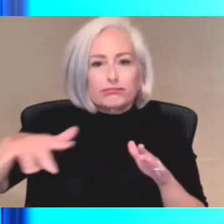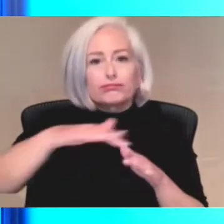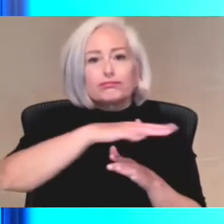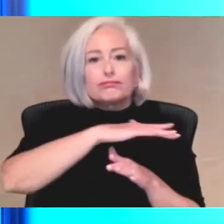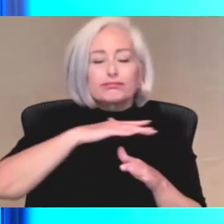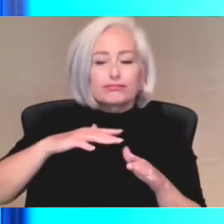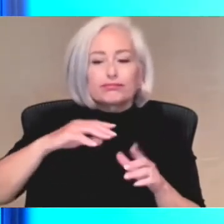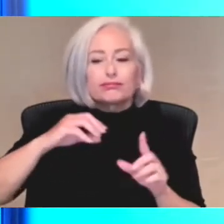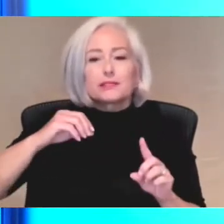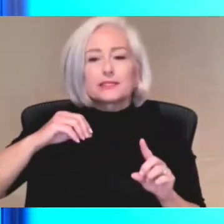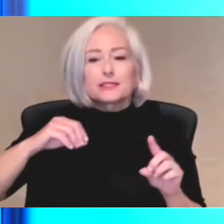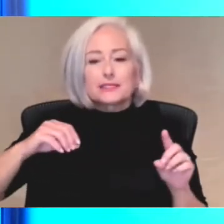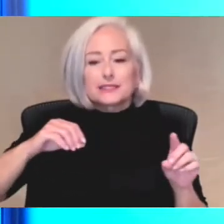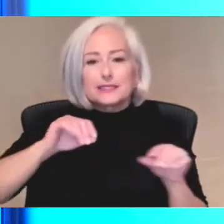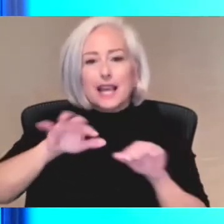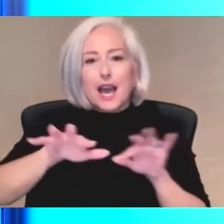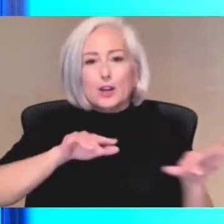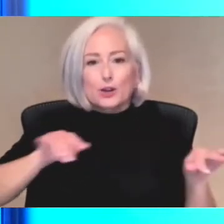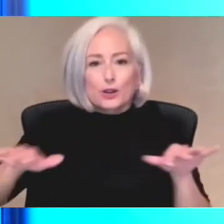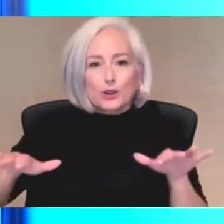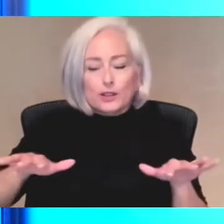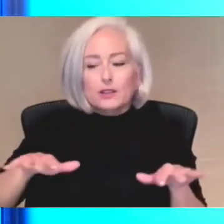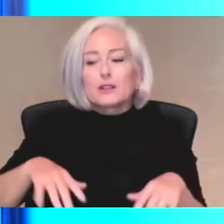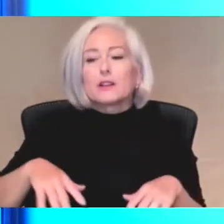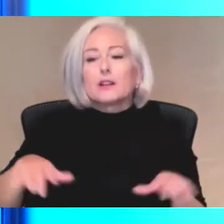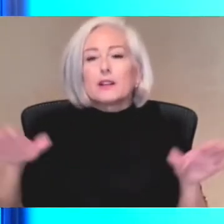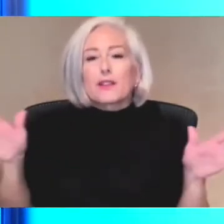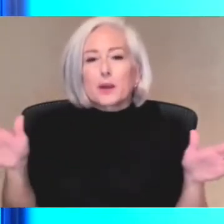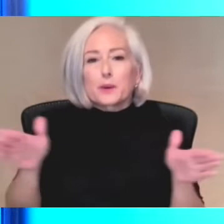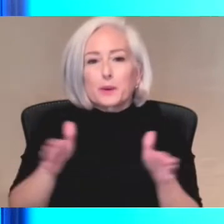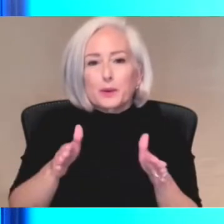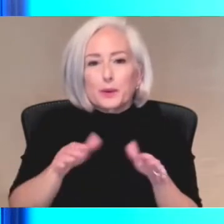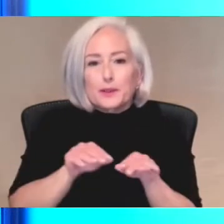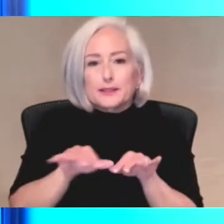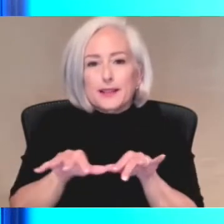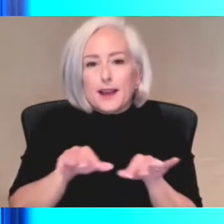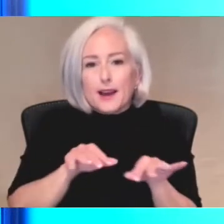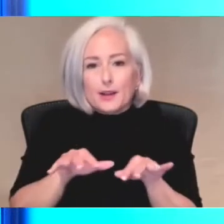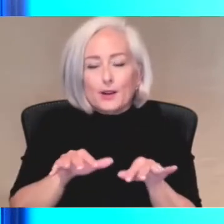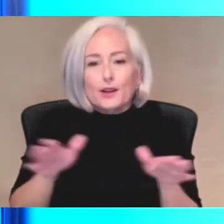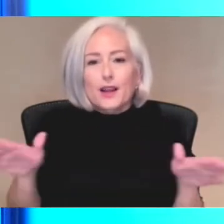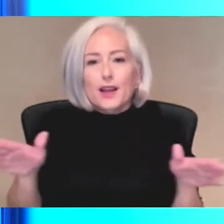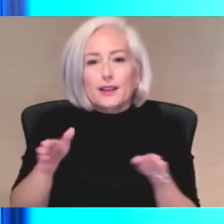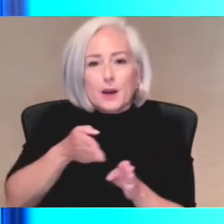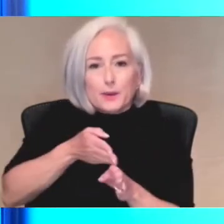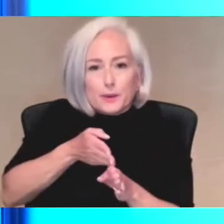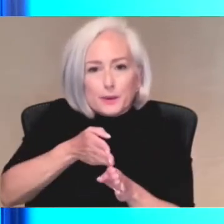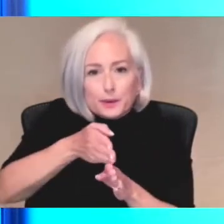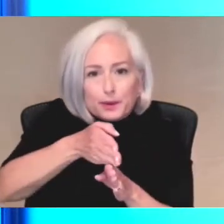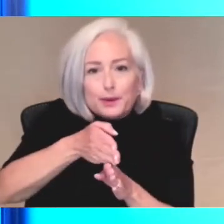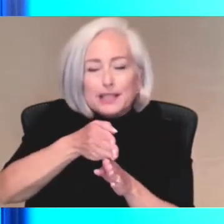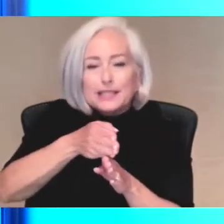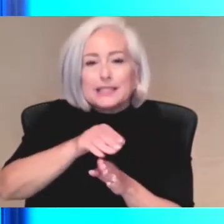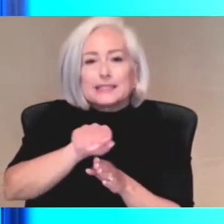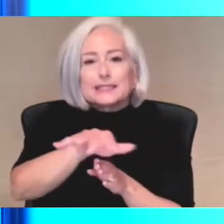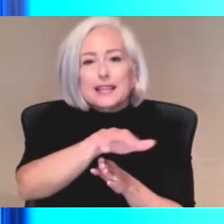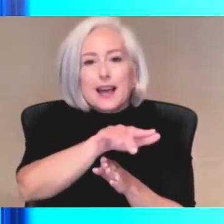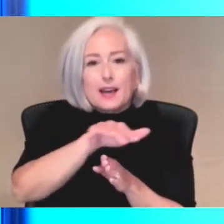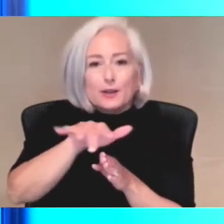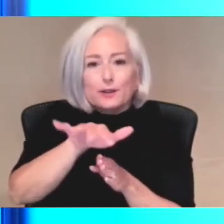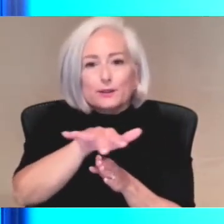And it'll continue to evolve over time. At the moment, we have the most